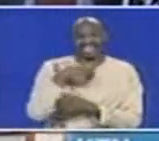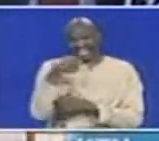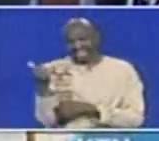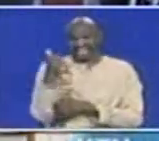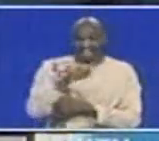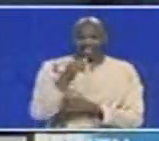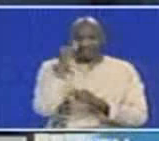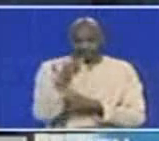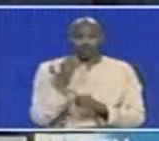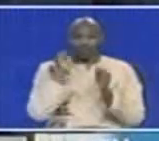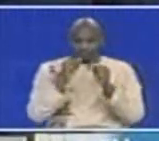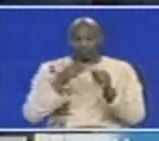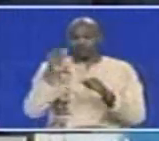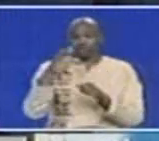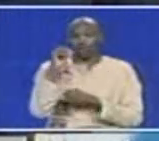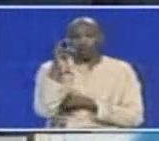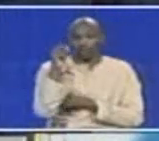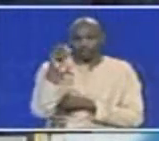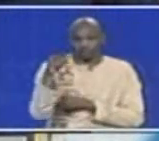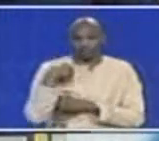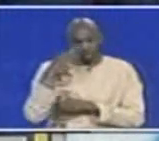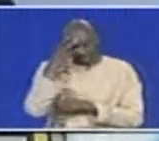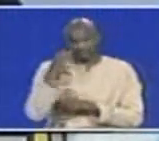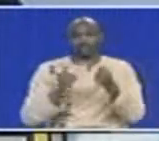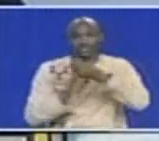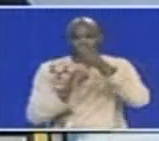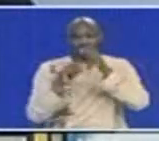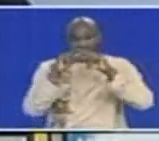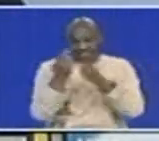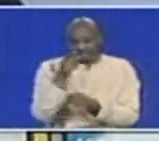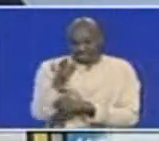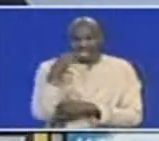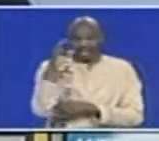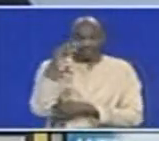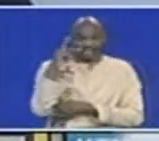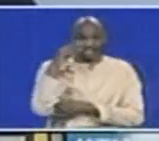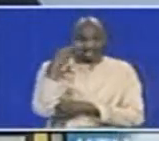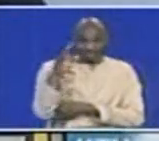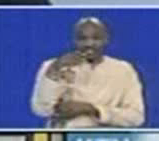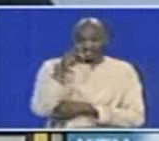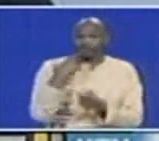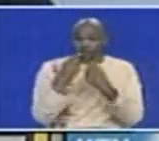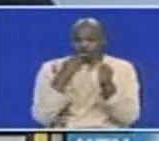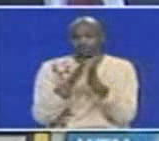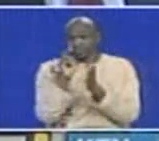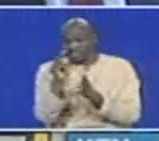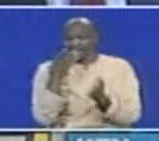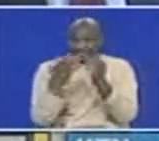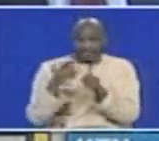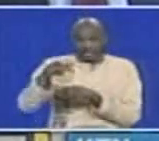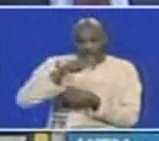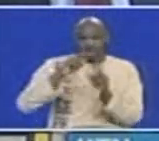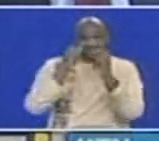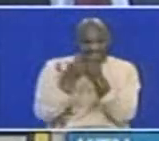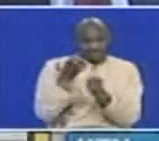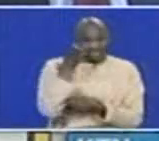individual willing to travel to Comoros for the purposes of supporting the national team. FKF are in extensive talks to see that the local teams in the Kenya